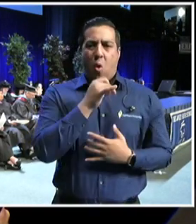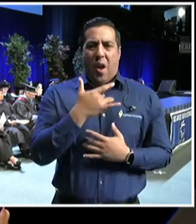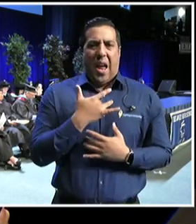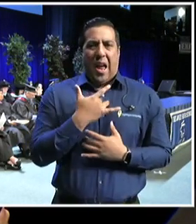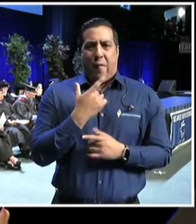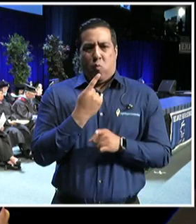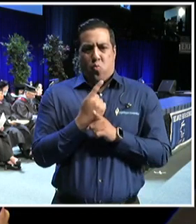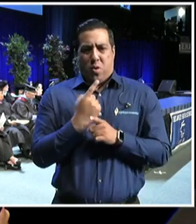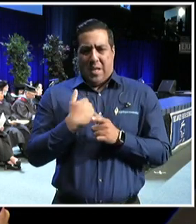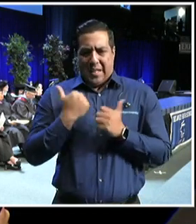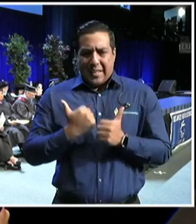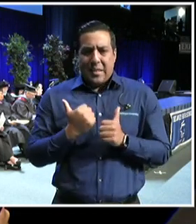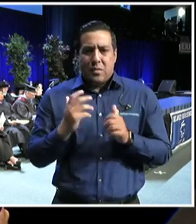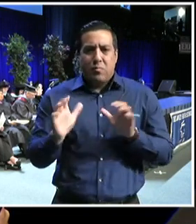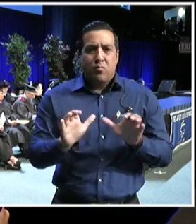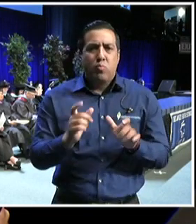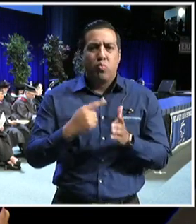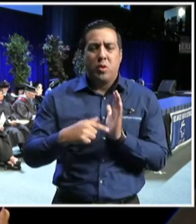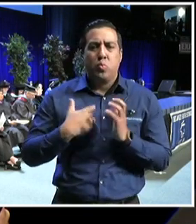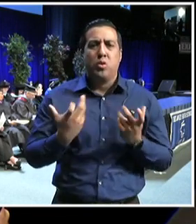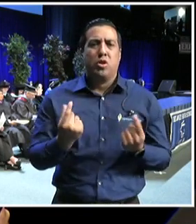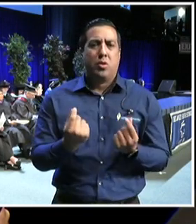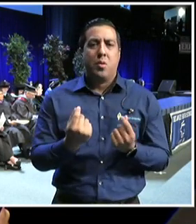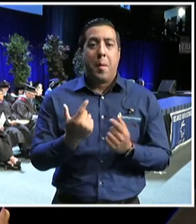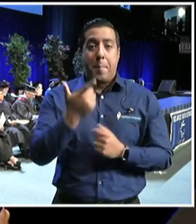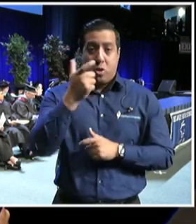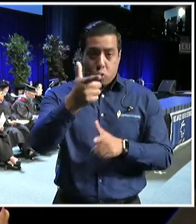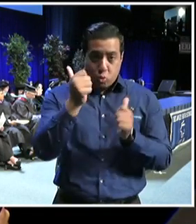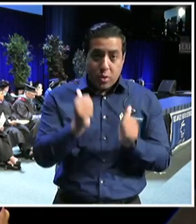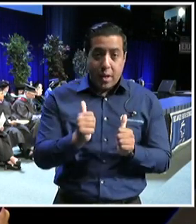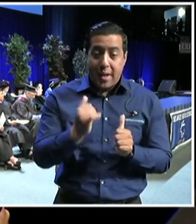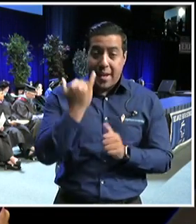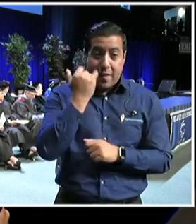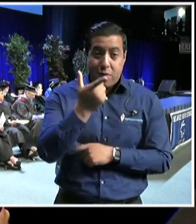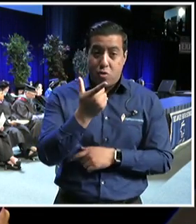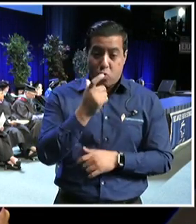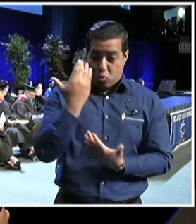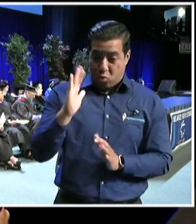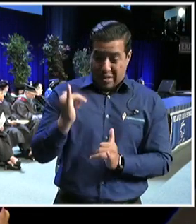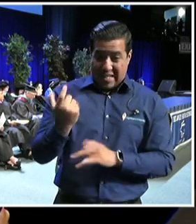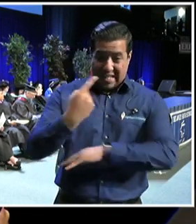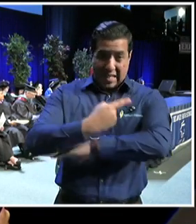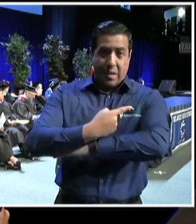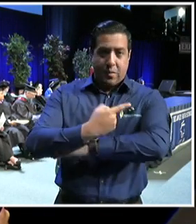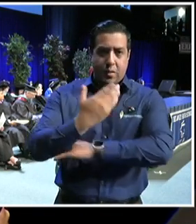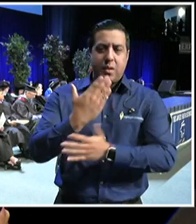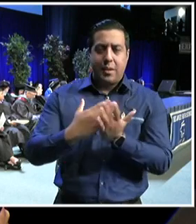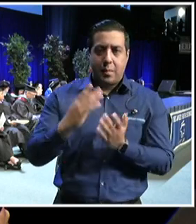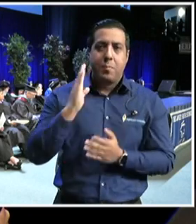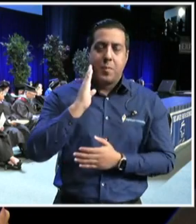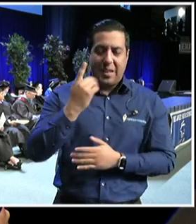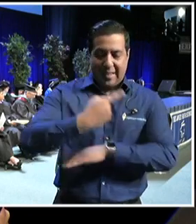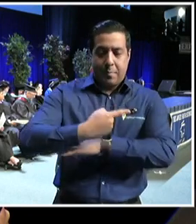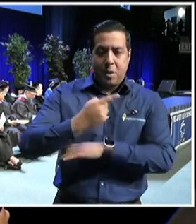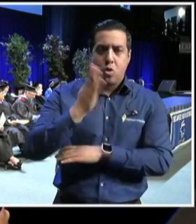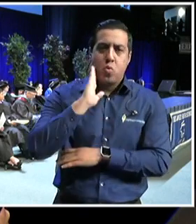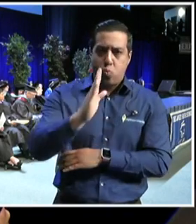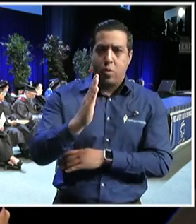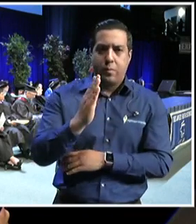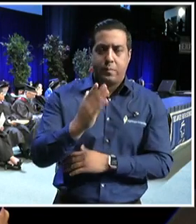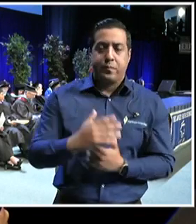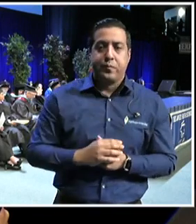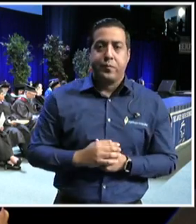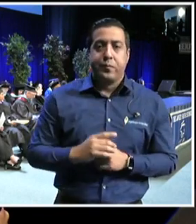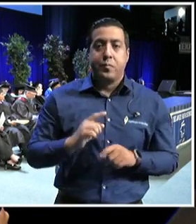to be what it is you want to be, because you absolutely do, and if you don't know that today, you someday will.